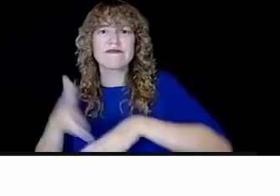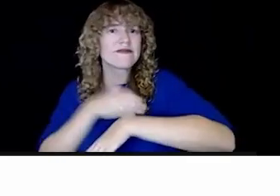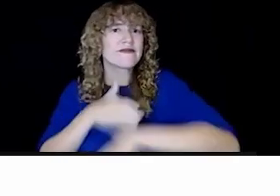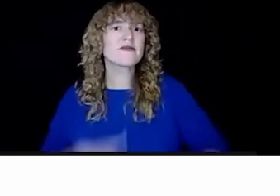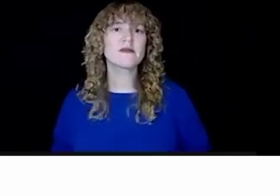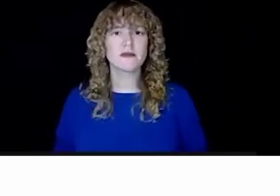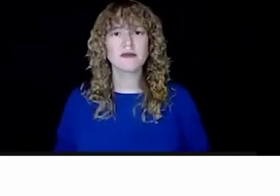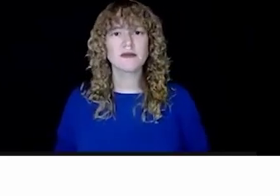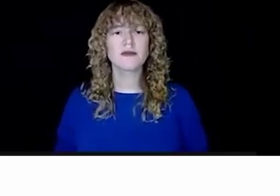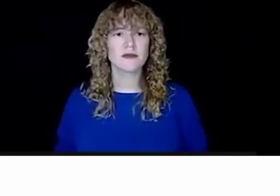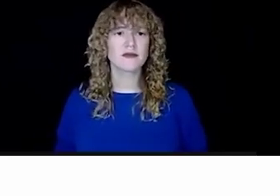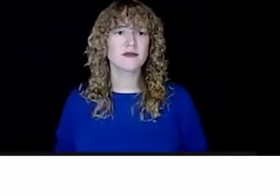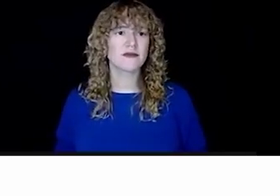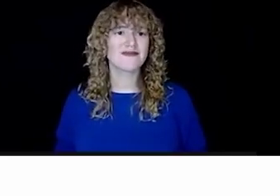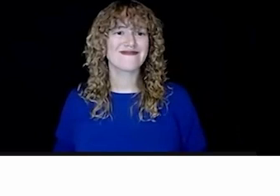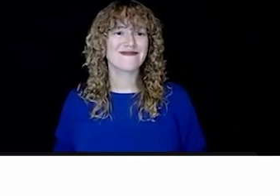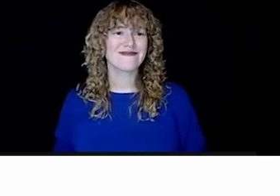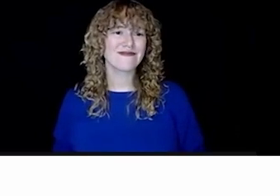And on the next.